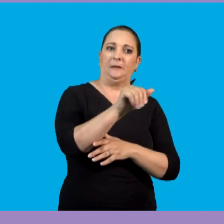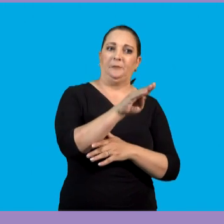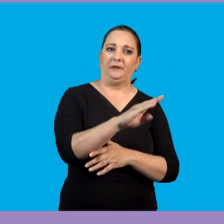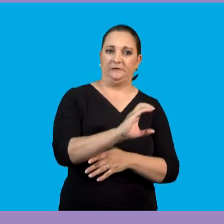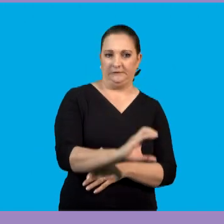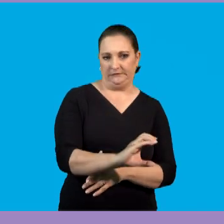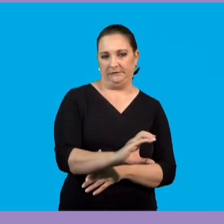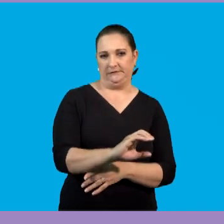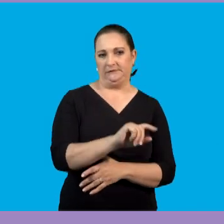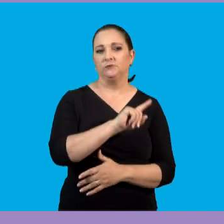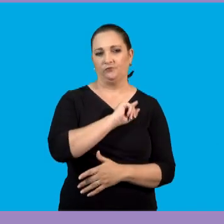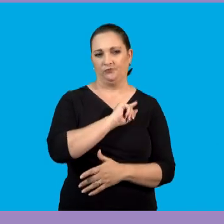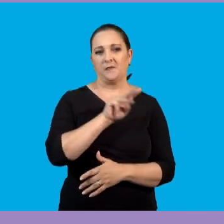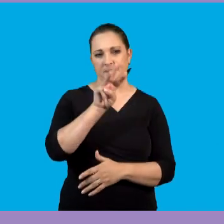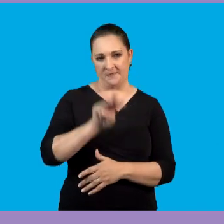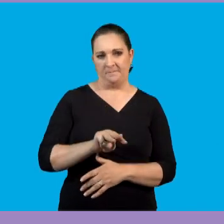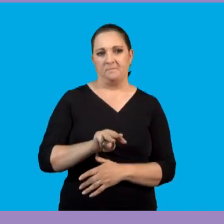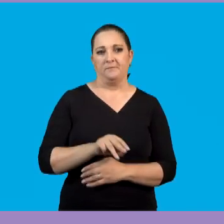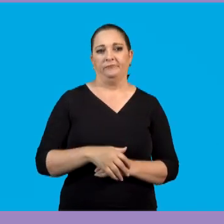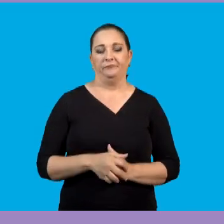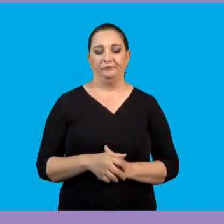triangle ABC.